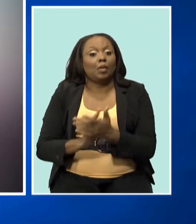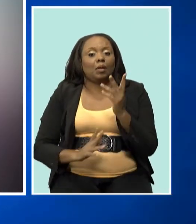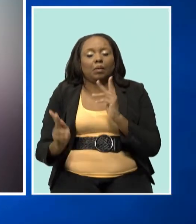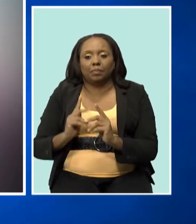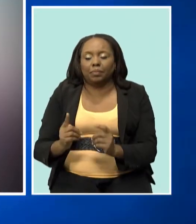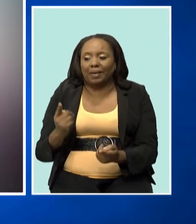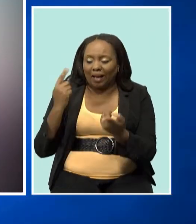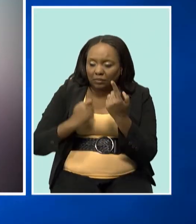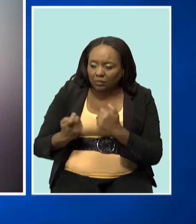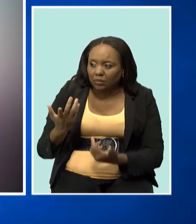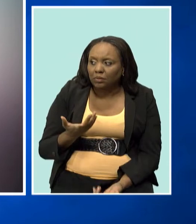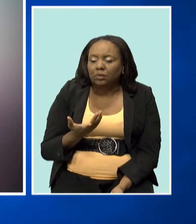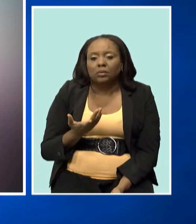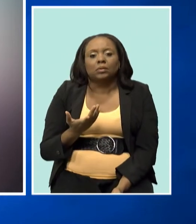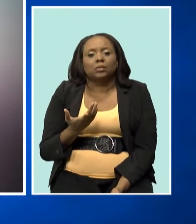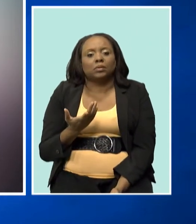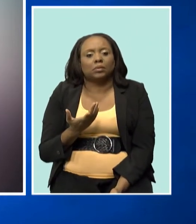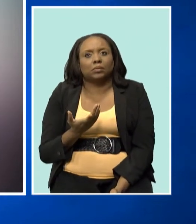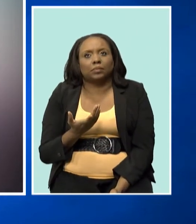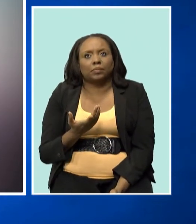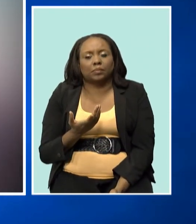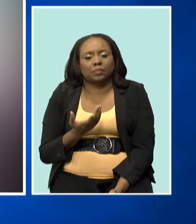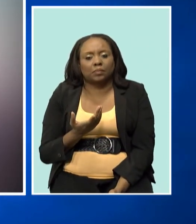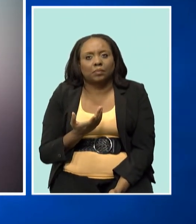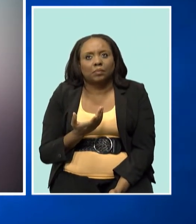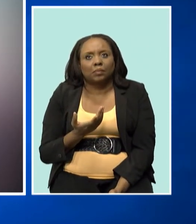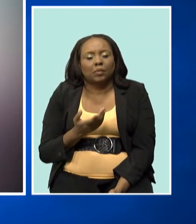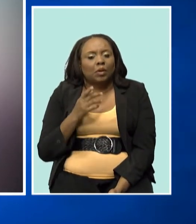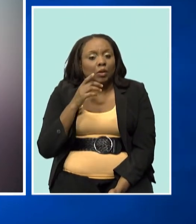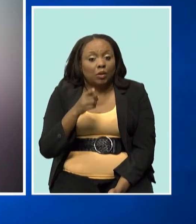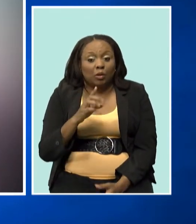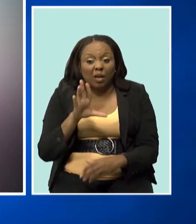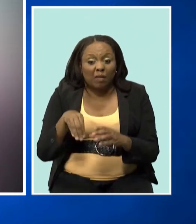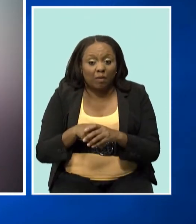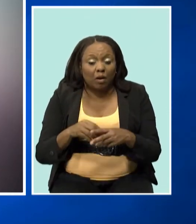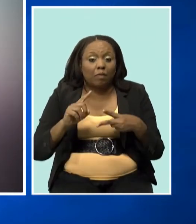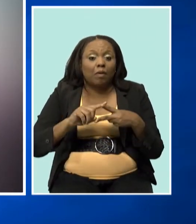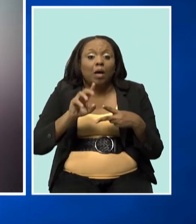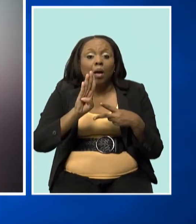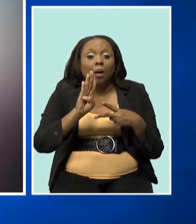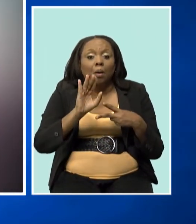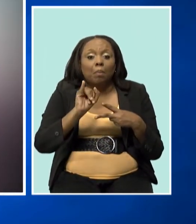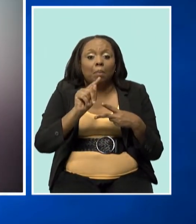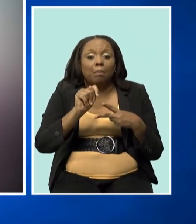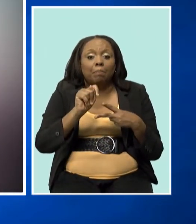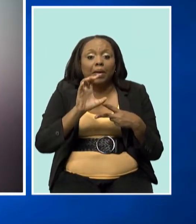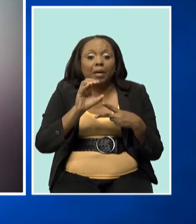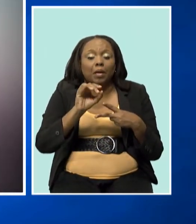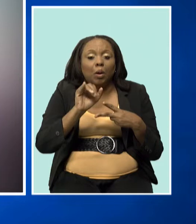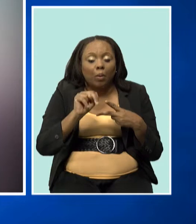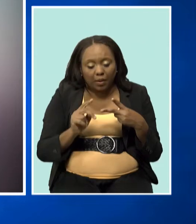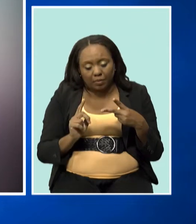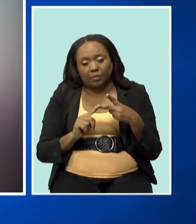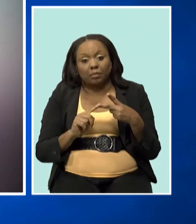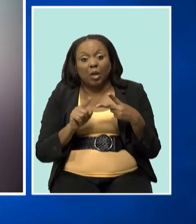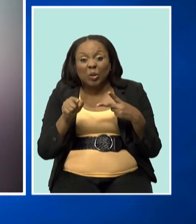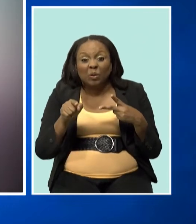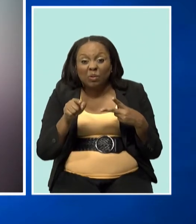is right to move our country forward and to improve the lives of the people of this country.